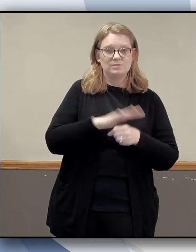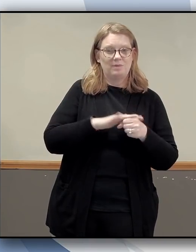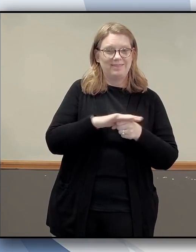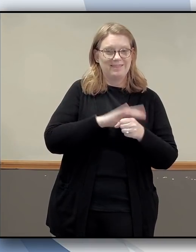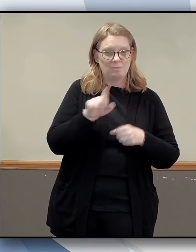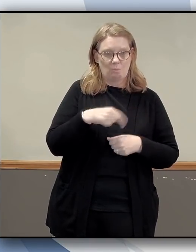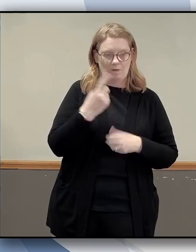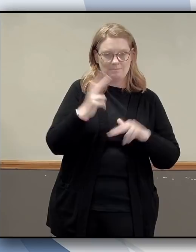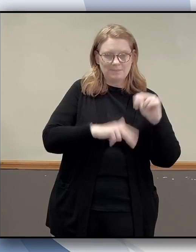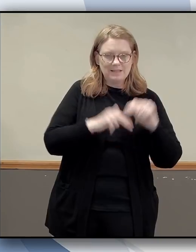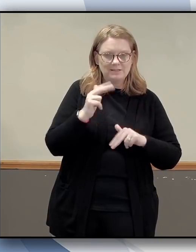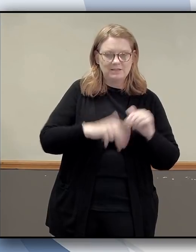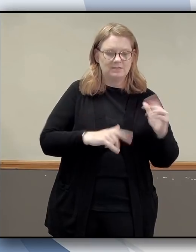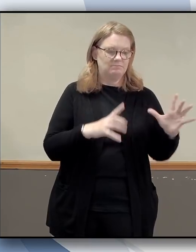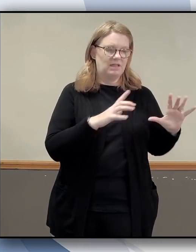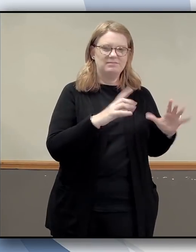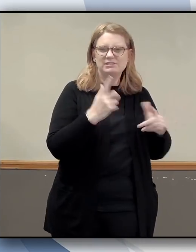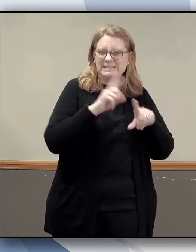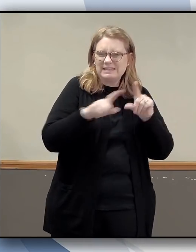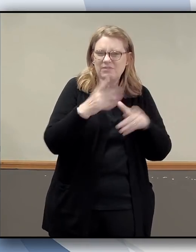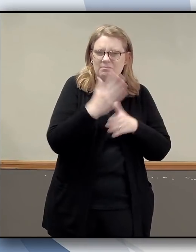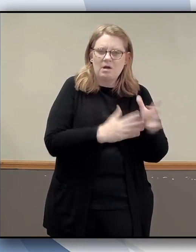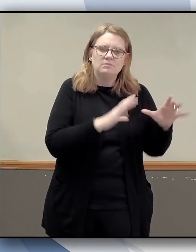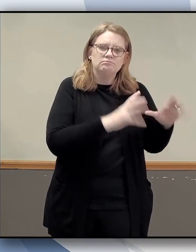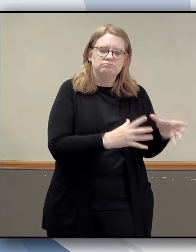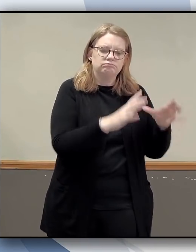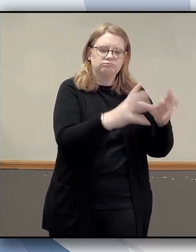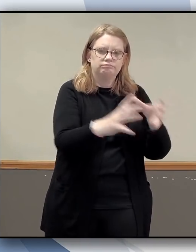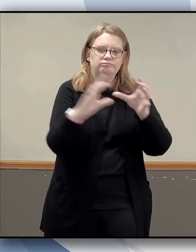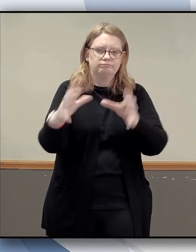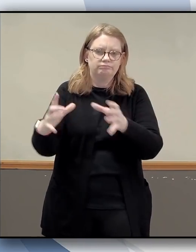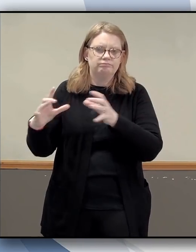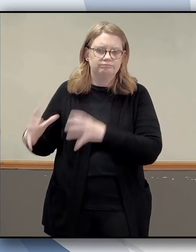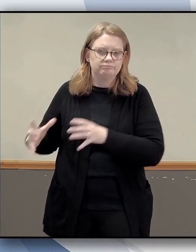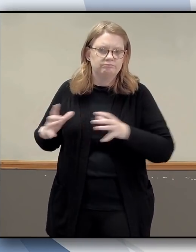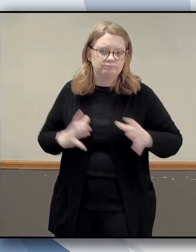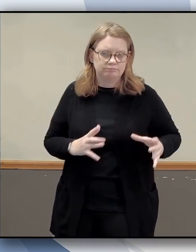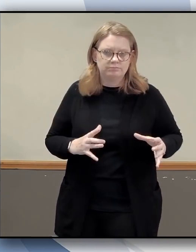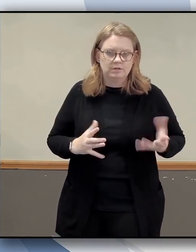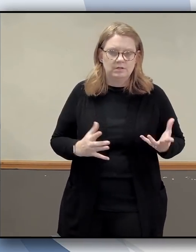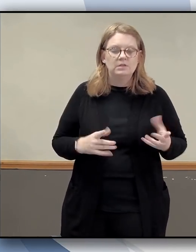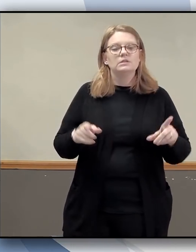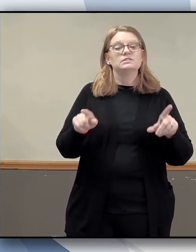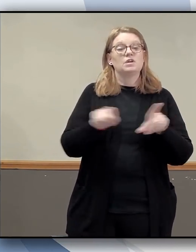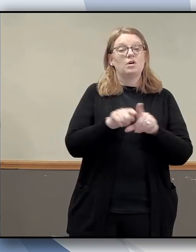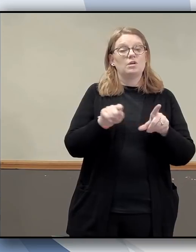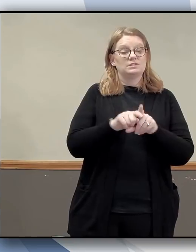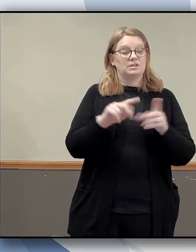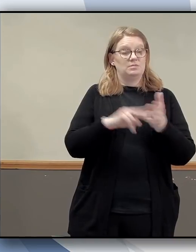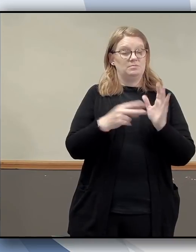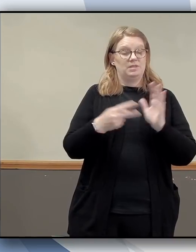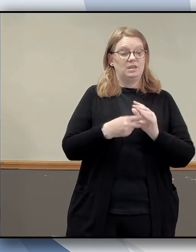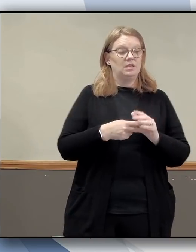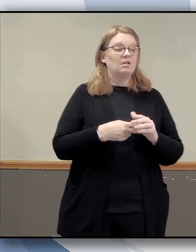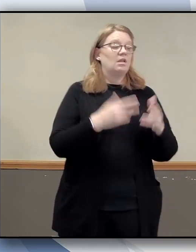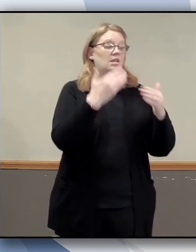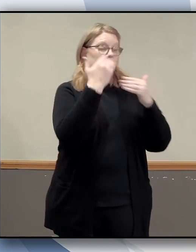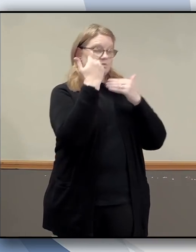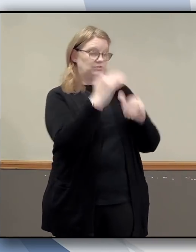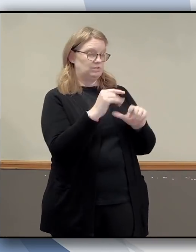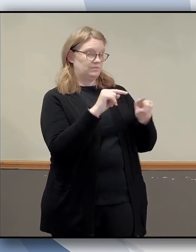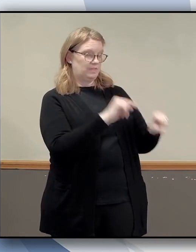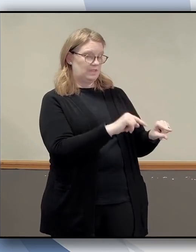building, thus making it difficult to differentiate the restrictions, and it's extremely daunting